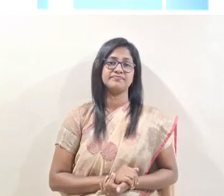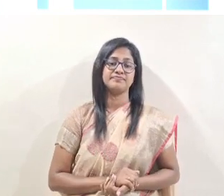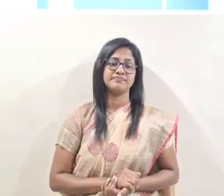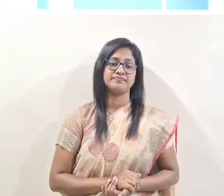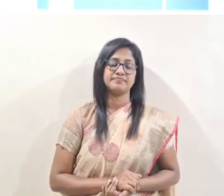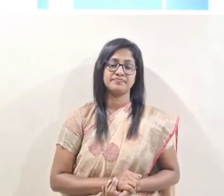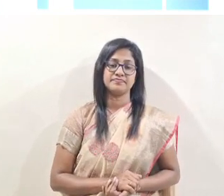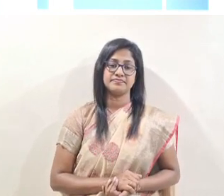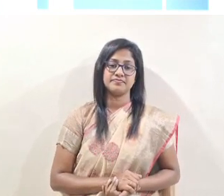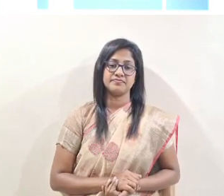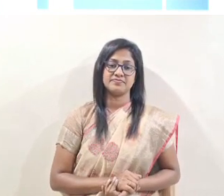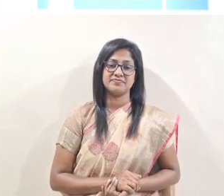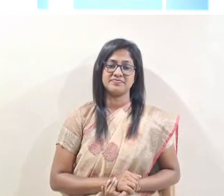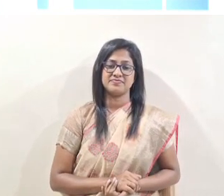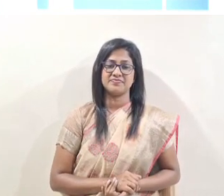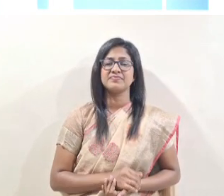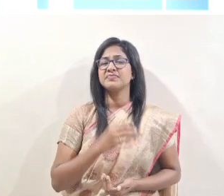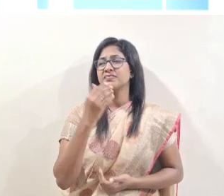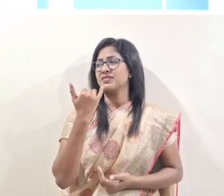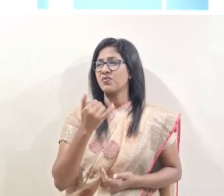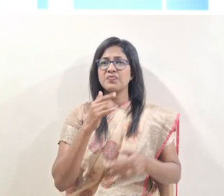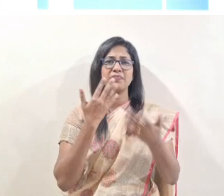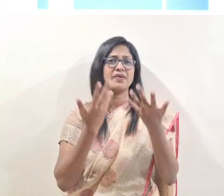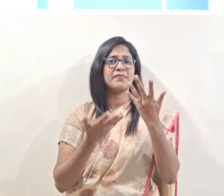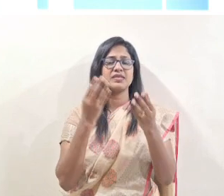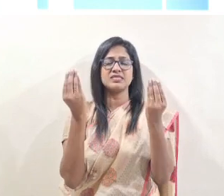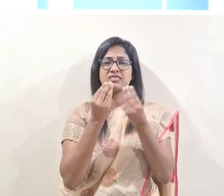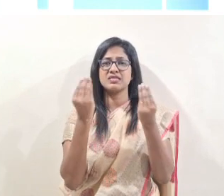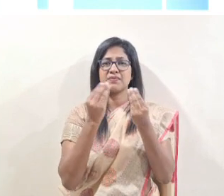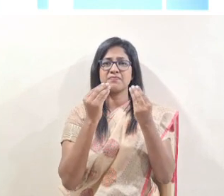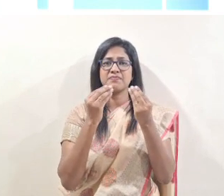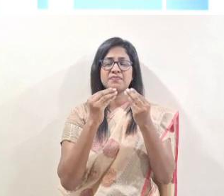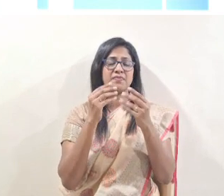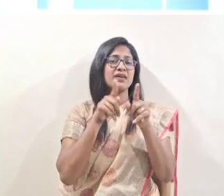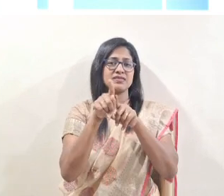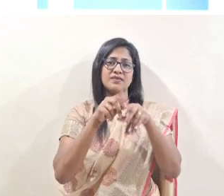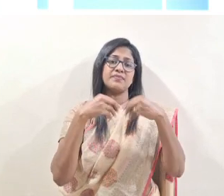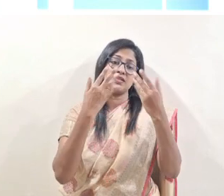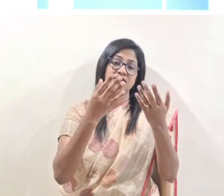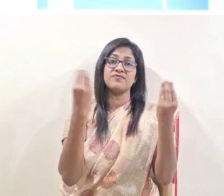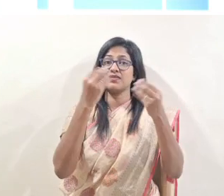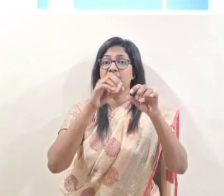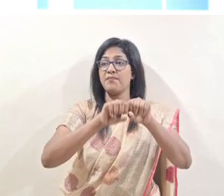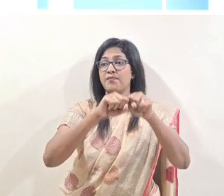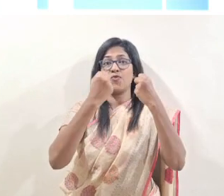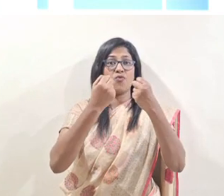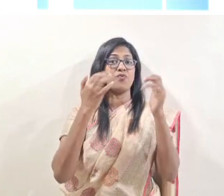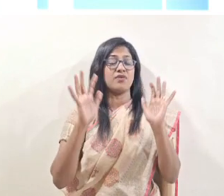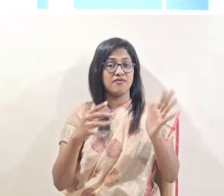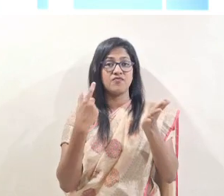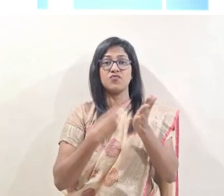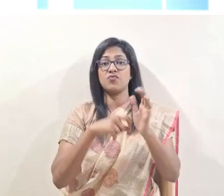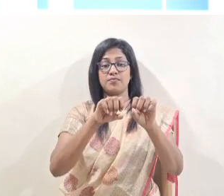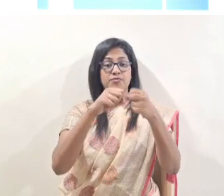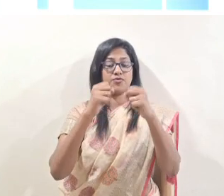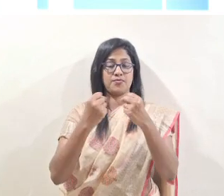Now, just let me give you some examples of breaches which has happened. Now, there was